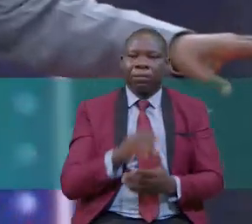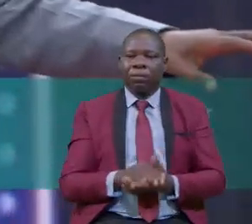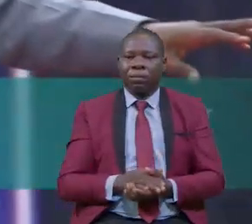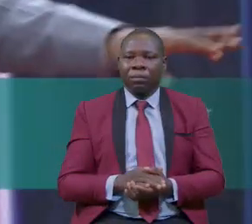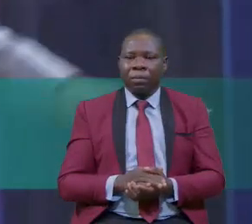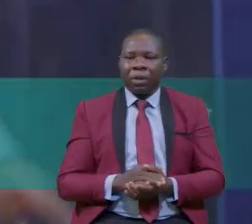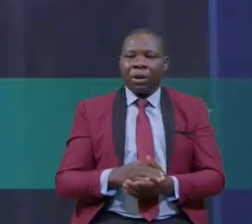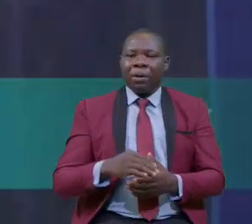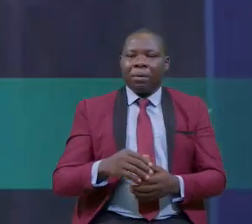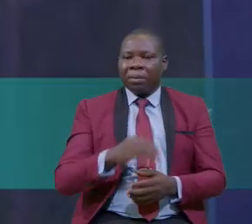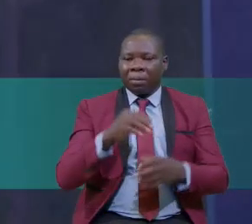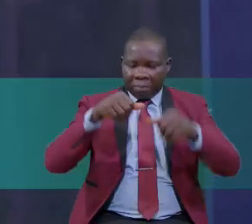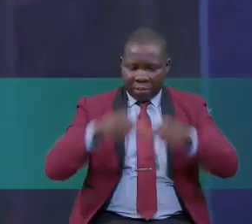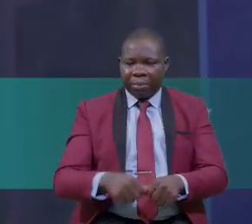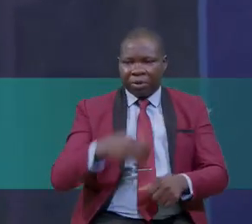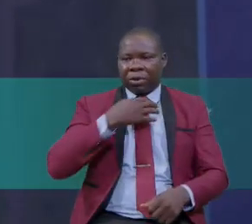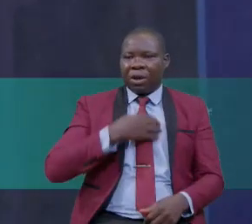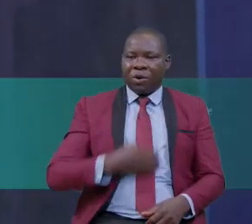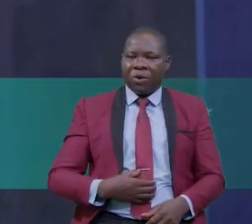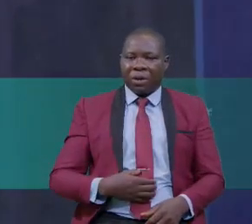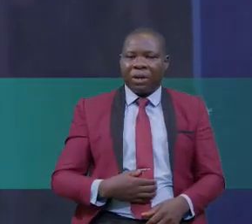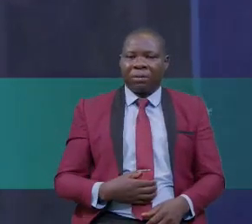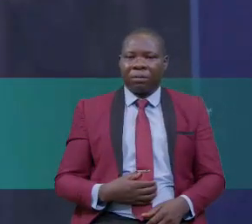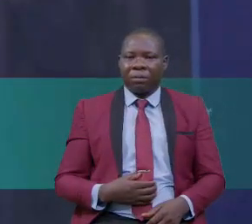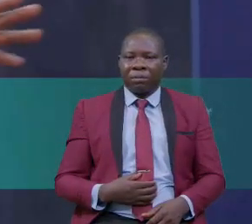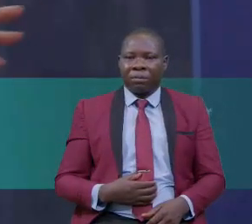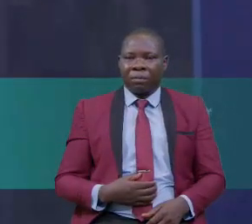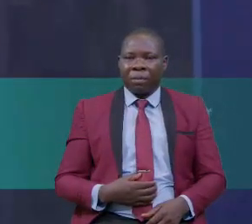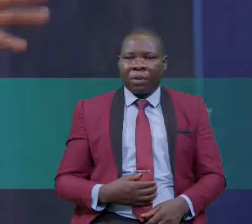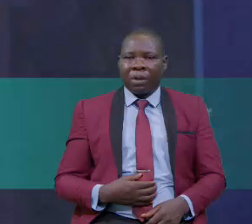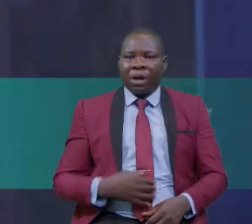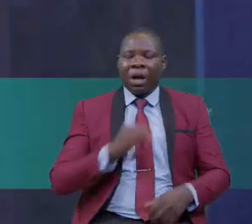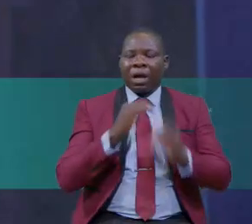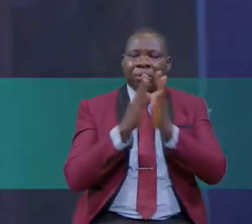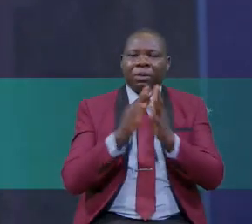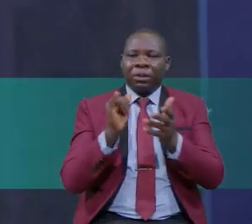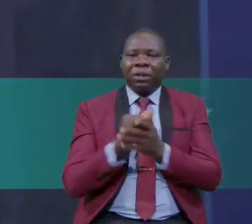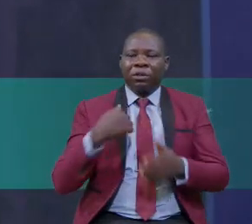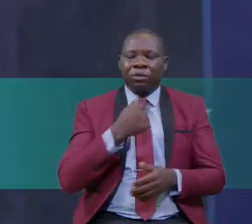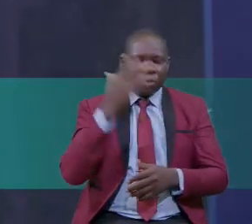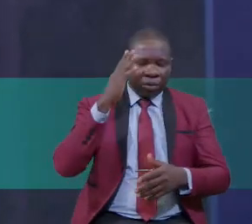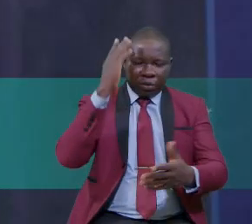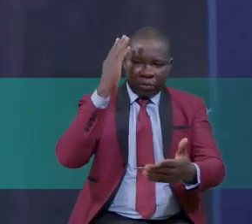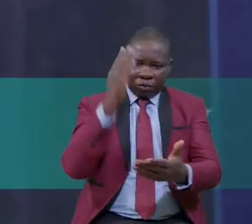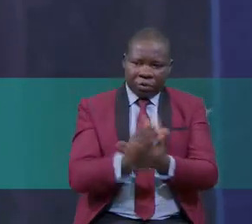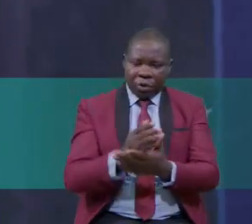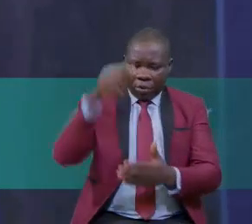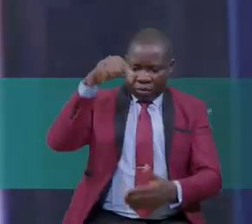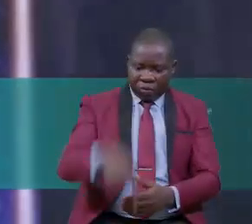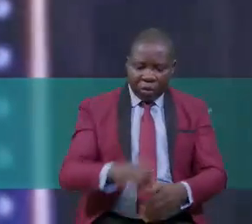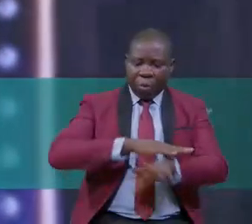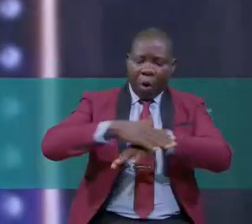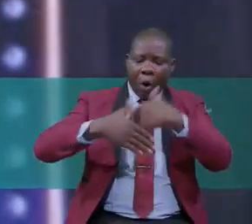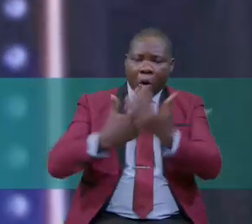carrying strange fire. I pray we'll drop all the strange fire. You know,